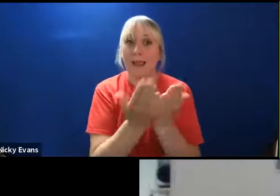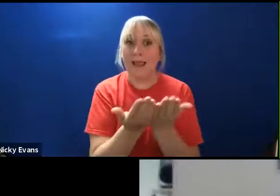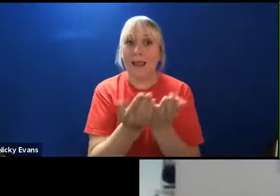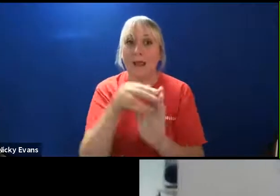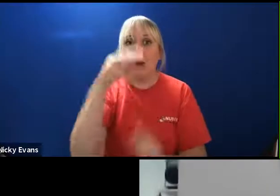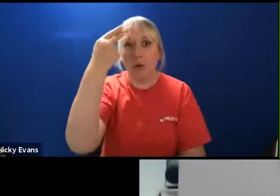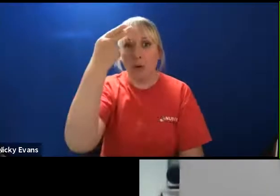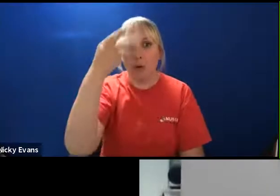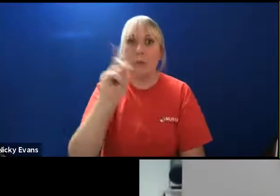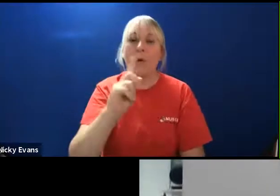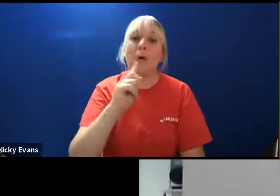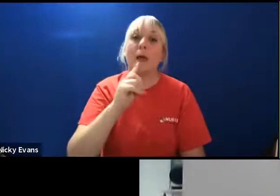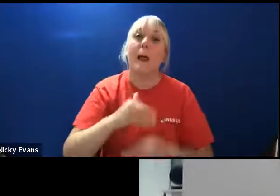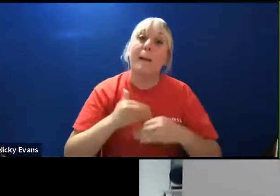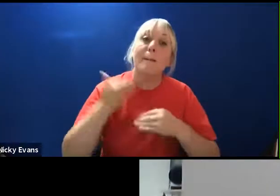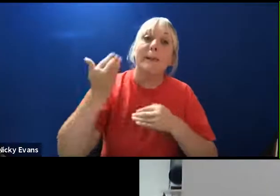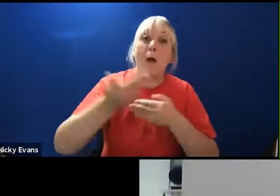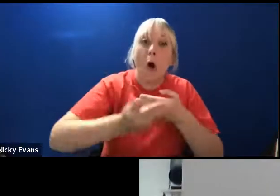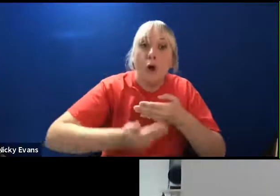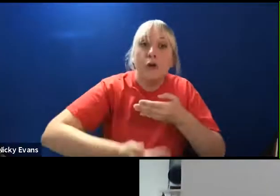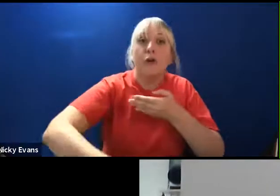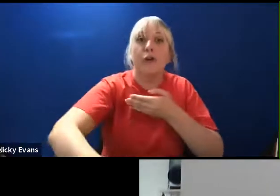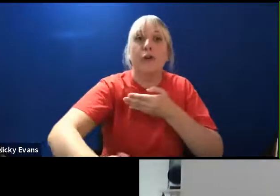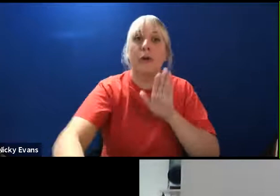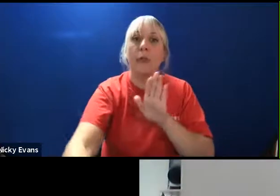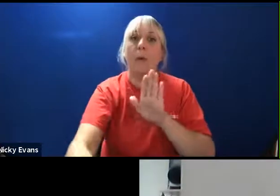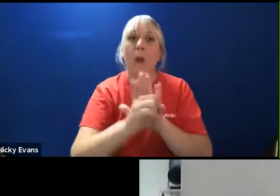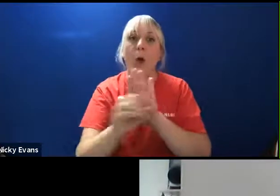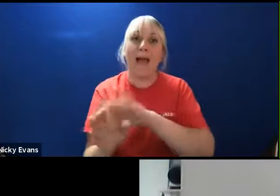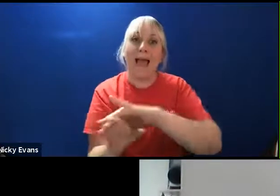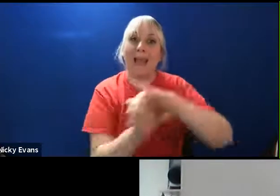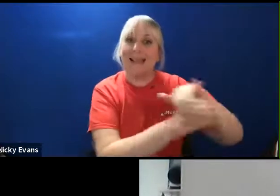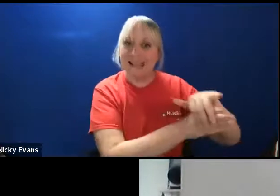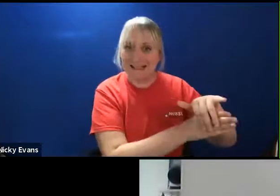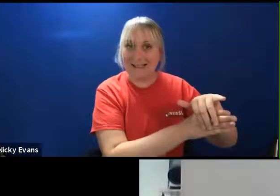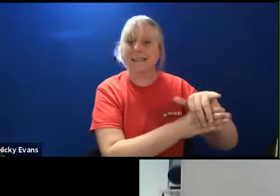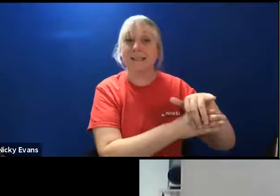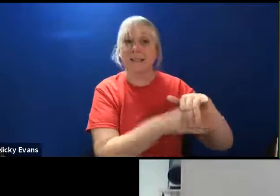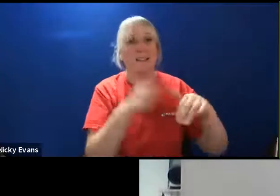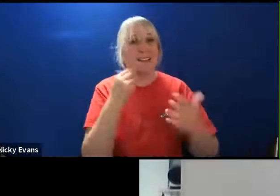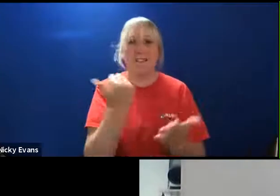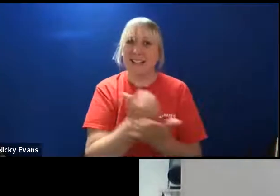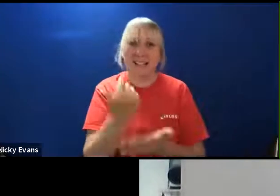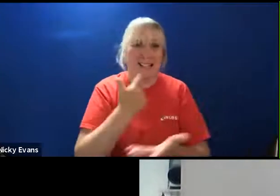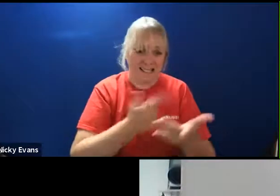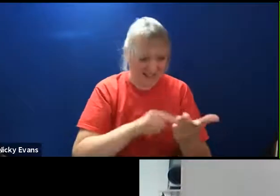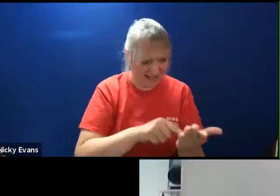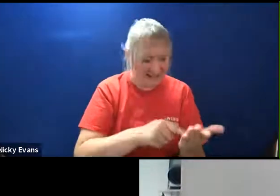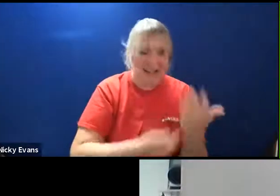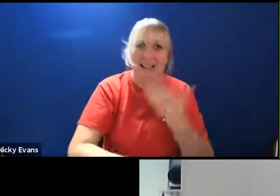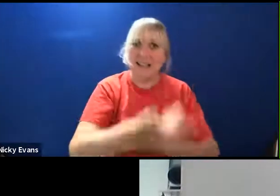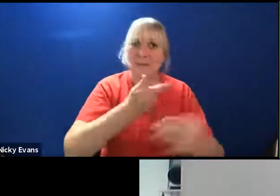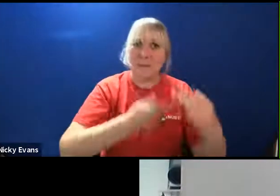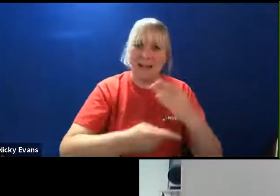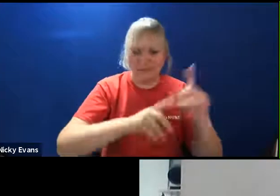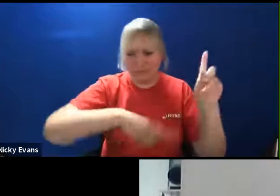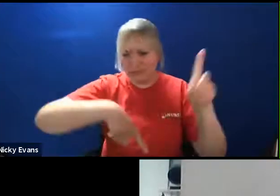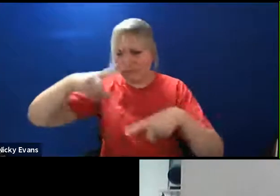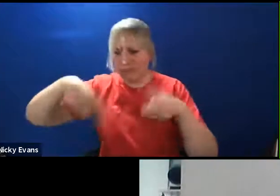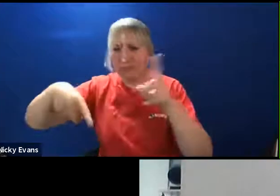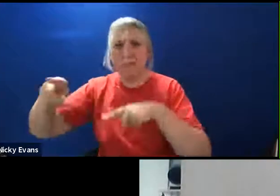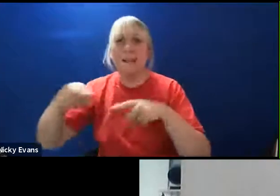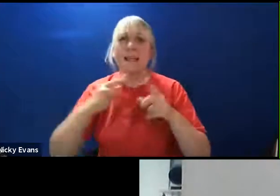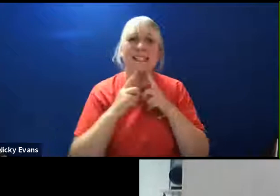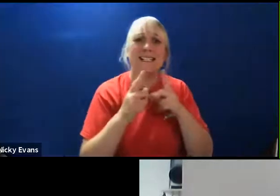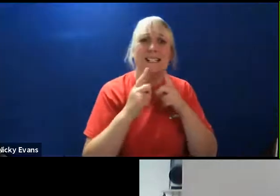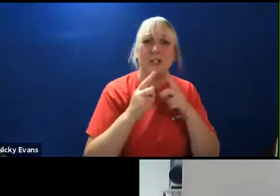Blockade, Education in Cuba, and it really is a fantastic explanation of the various experiences that people